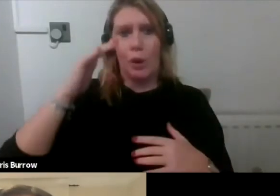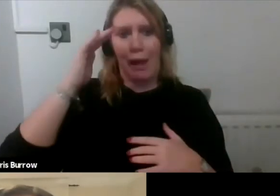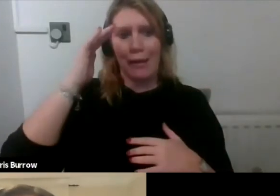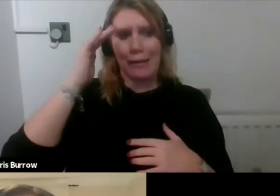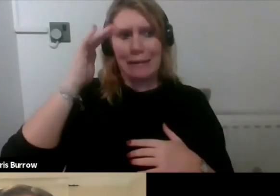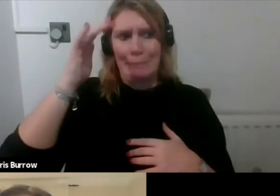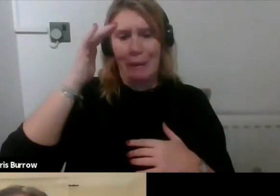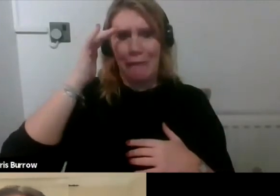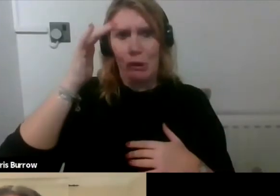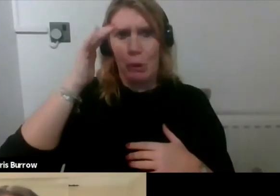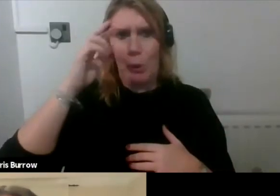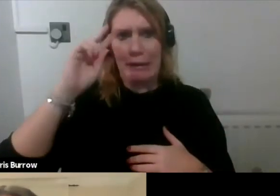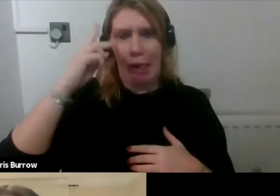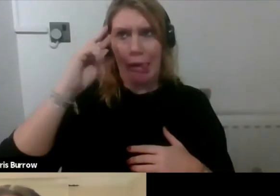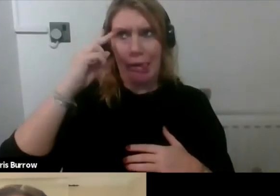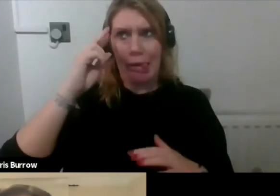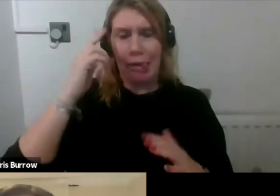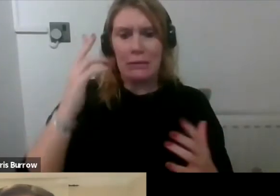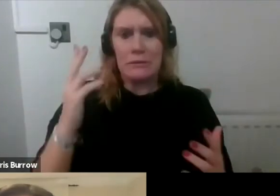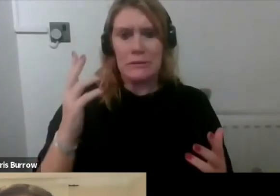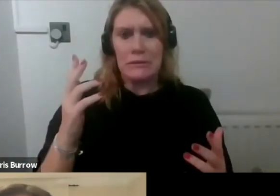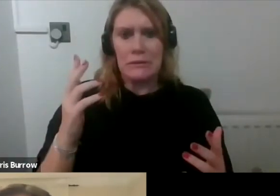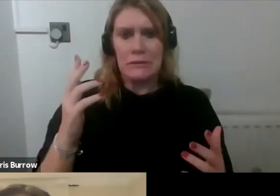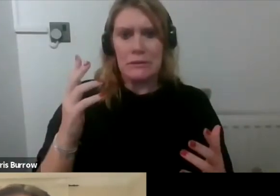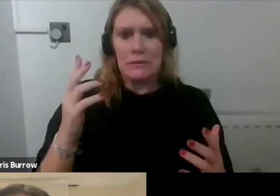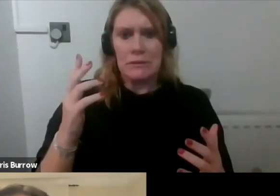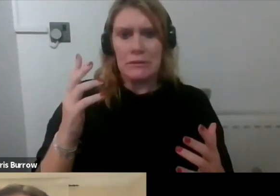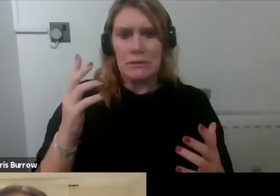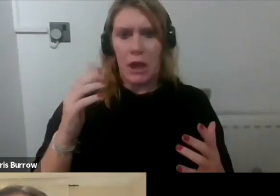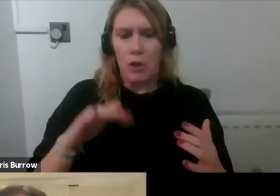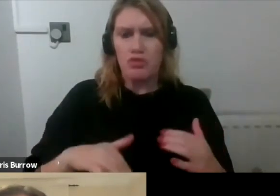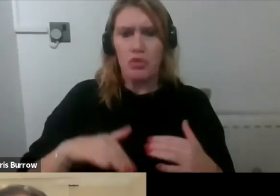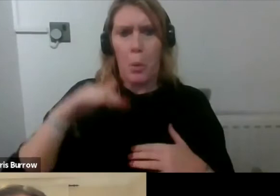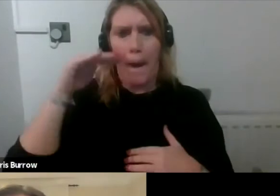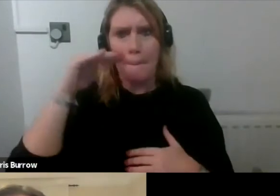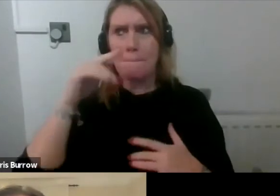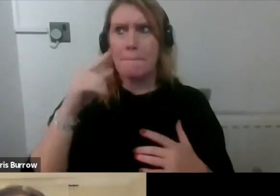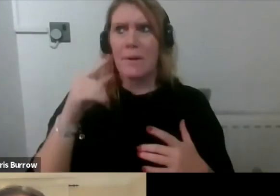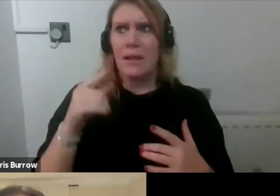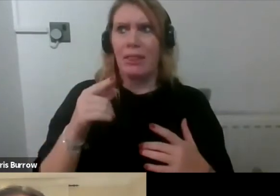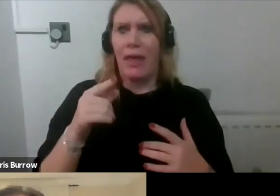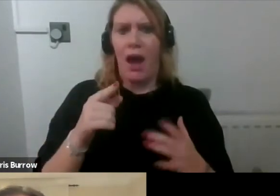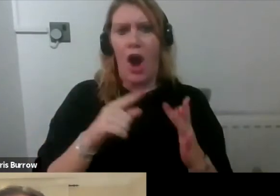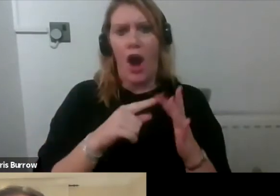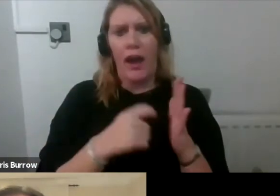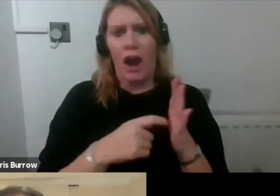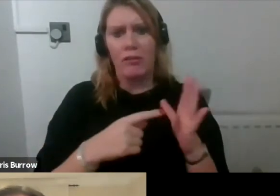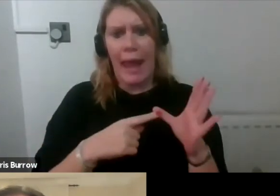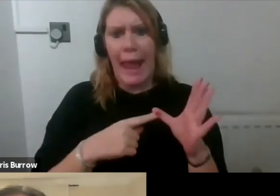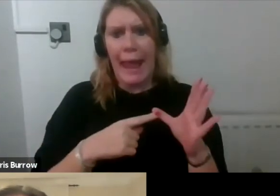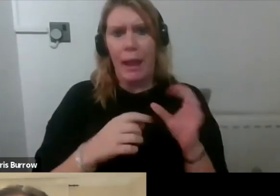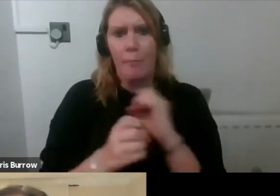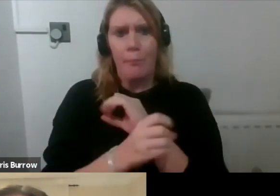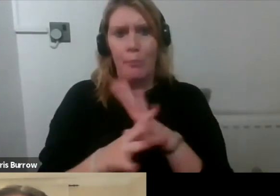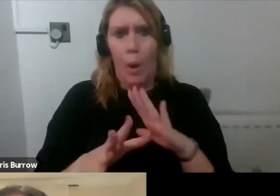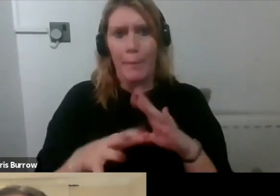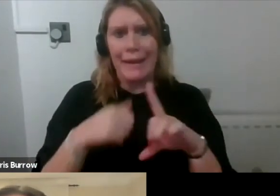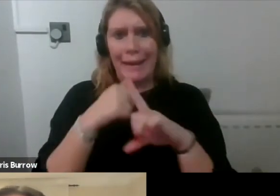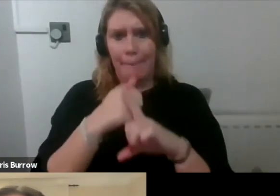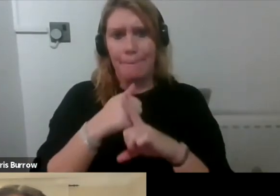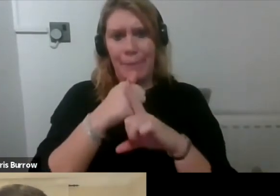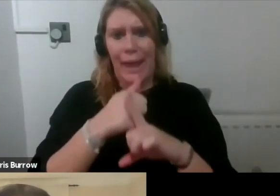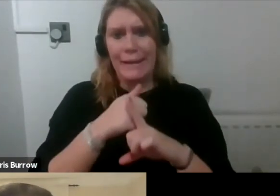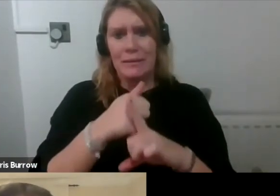born in '71, so like I kind of grew up really at the height of that IRA mainland bombing campaign, was sort of